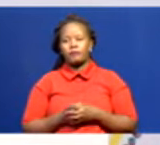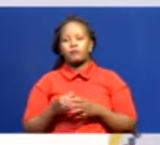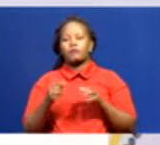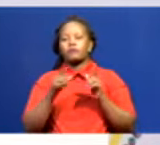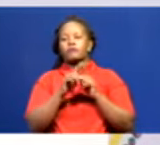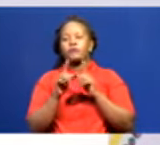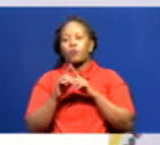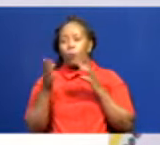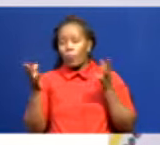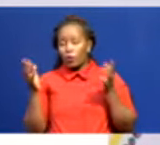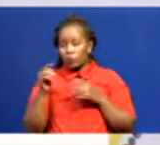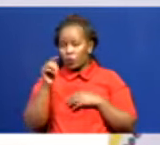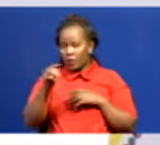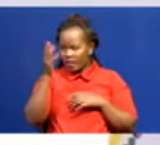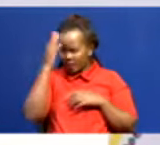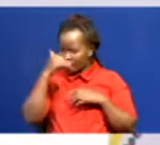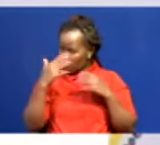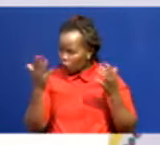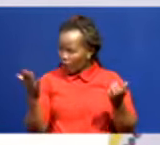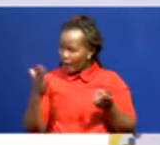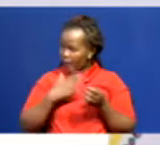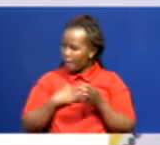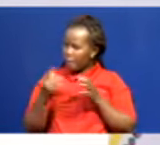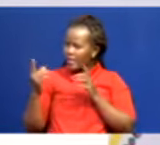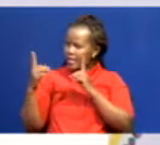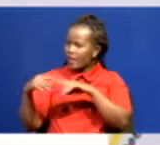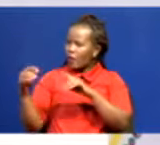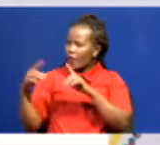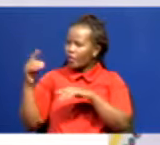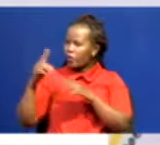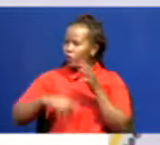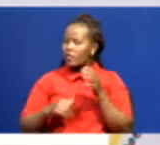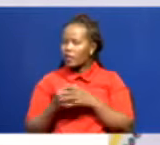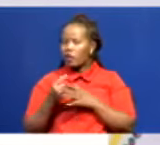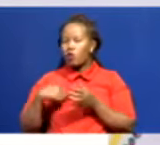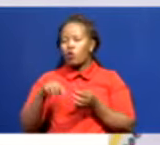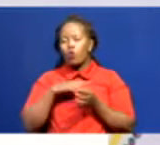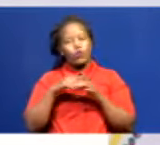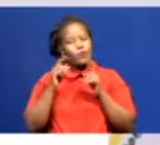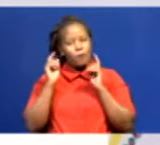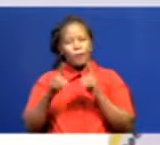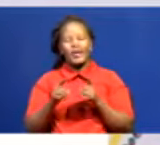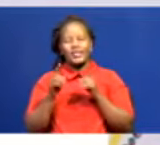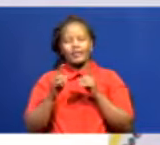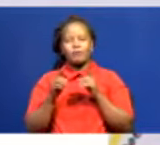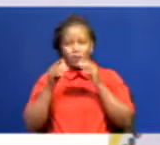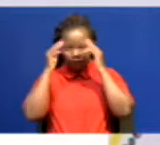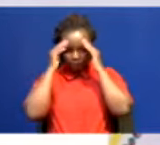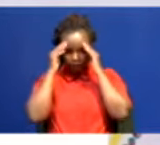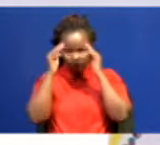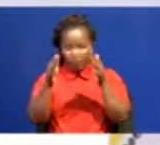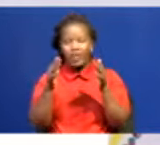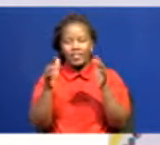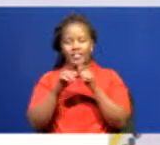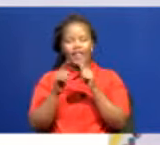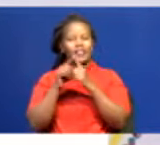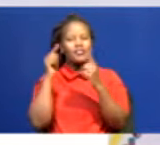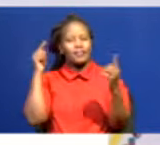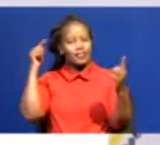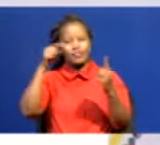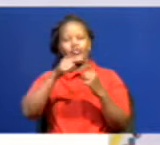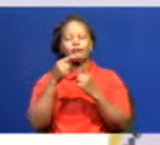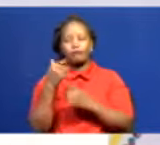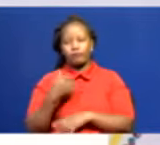And that is why I am saying we must be deliberate. We must be